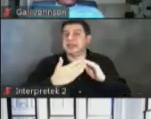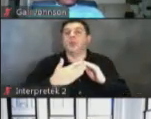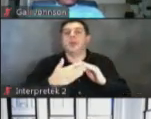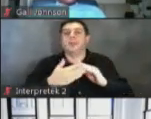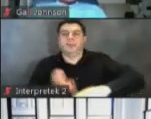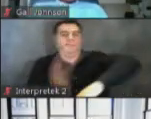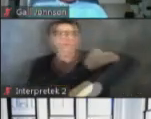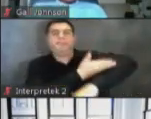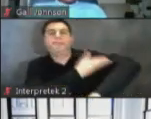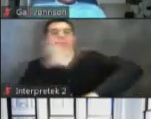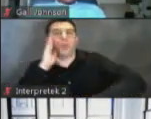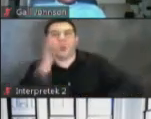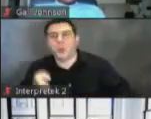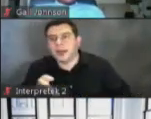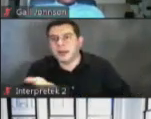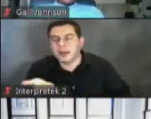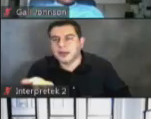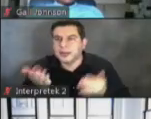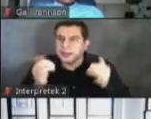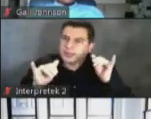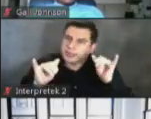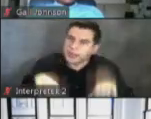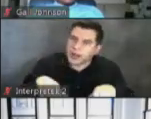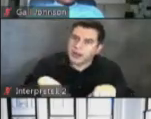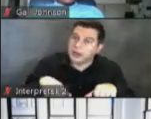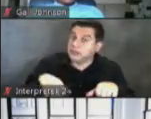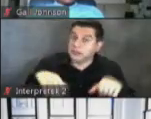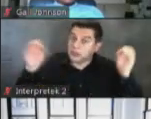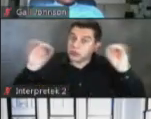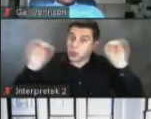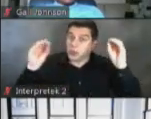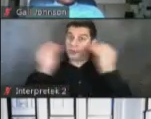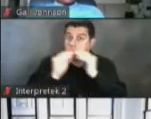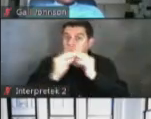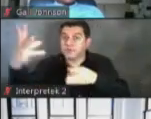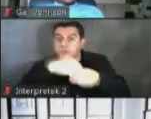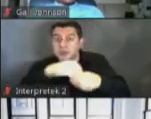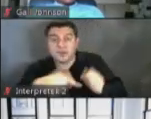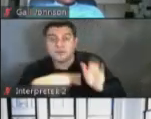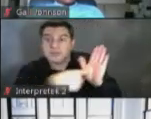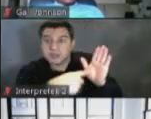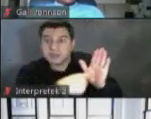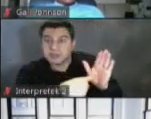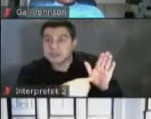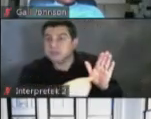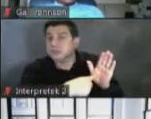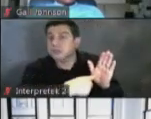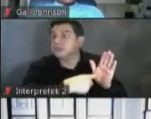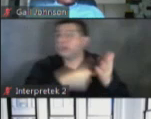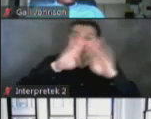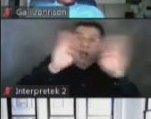intimately engaged with the complexities of affordable housing in America would suggest that zoning is the only solution to increase